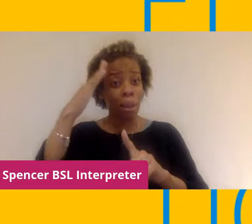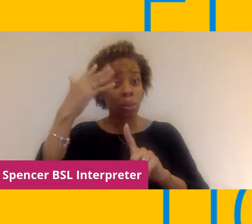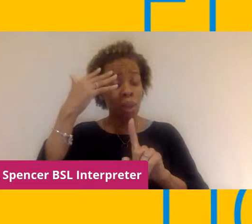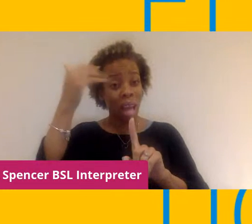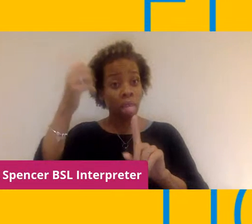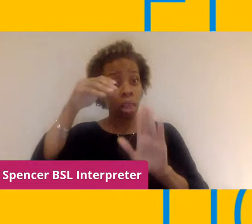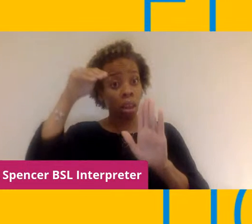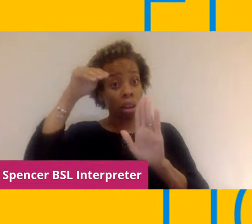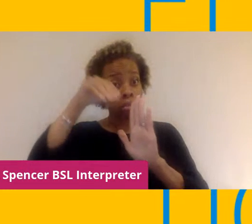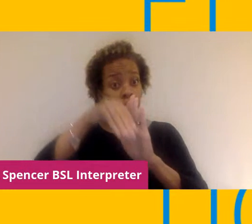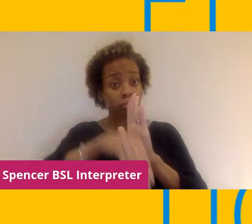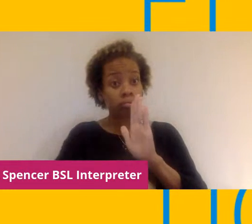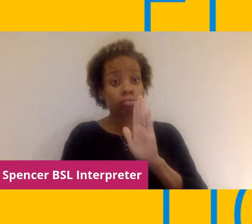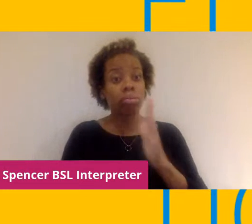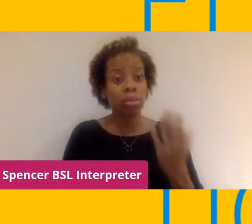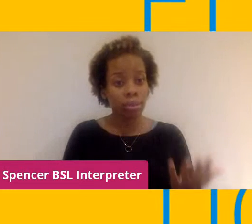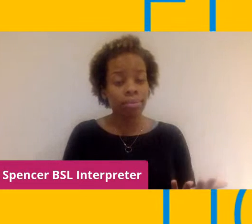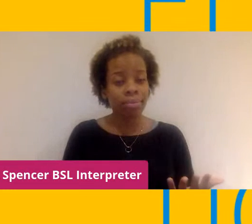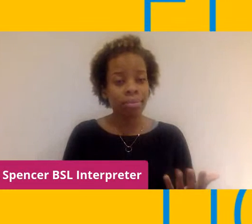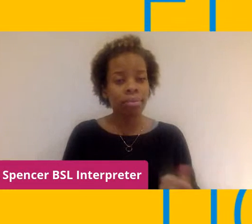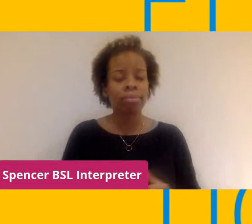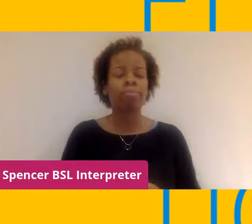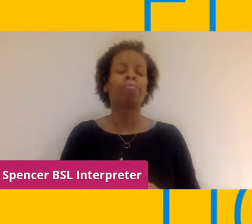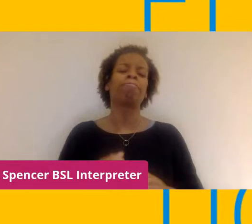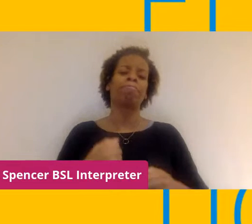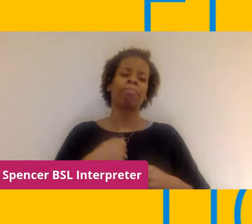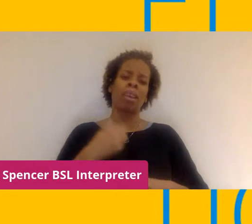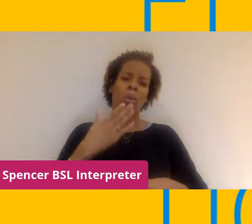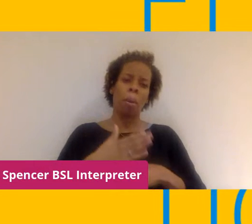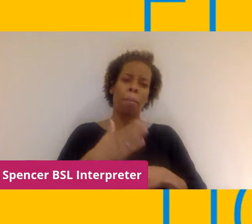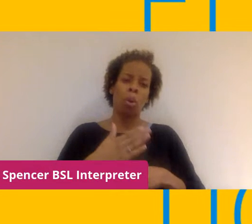So initially, employers were doing what they could to accommodate,